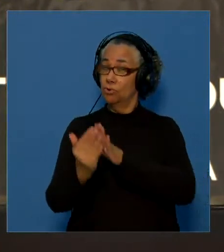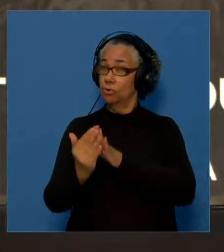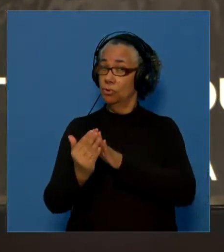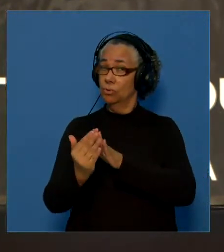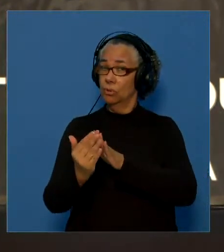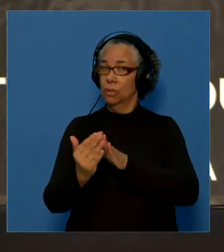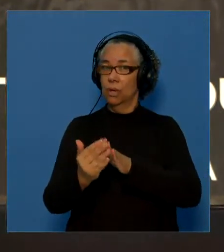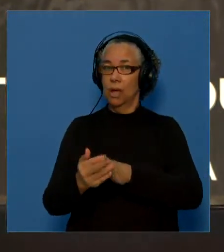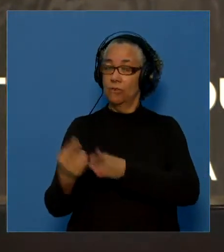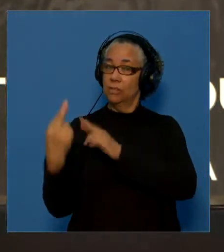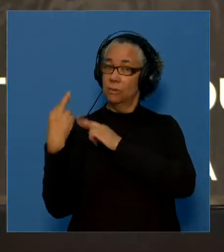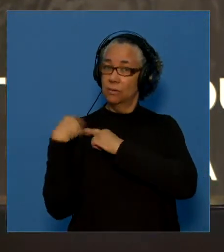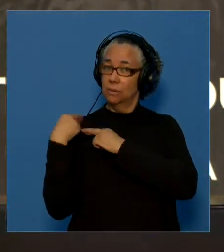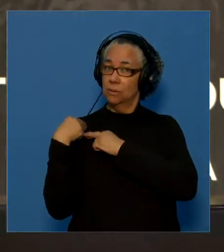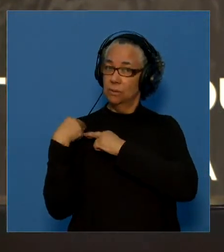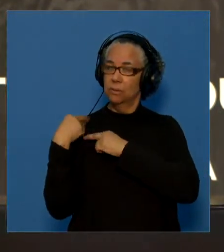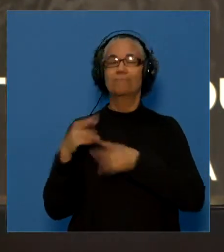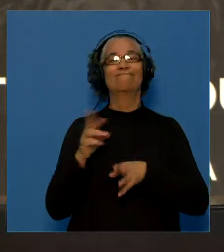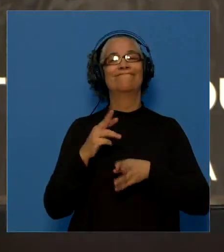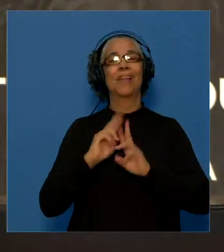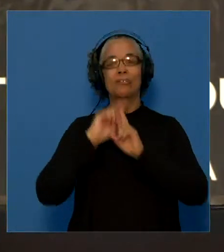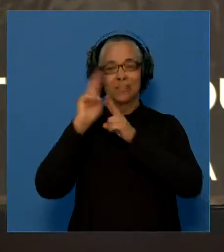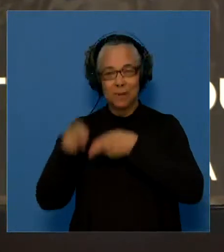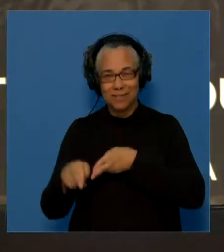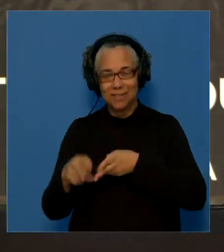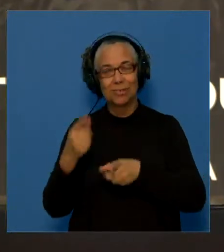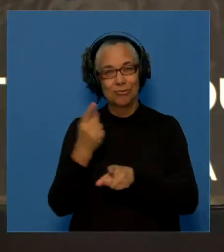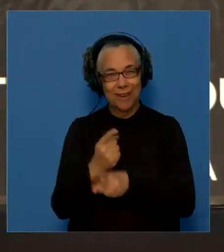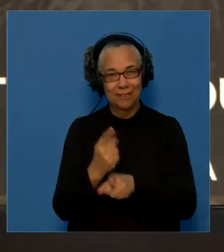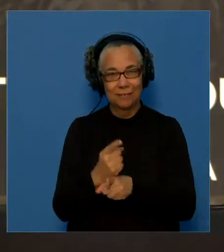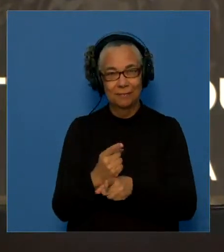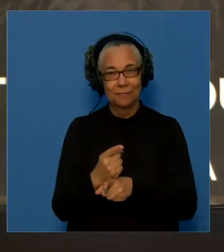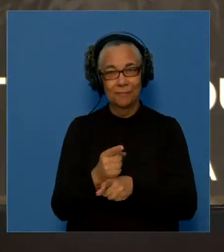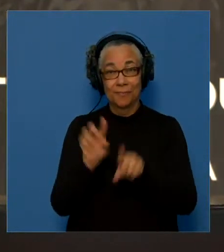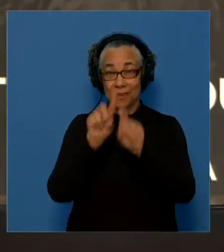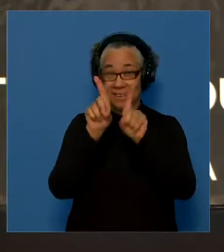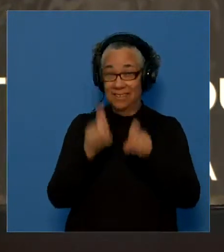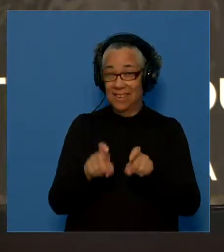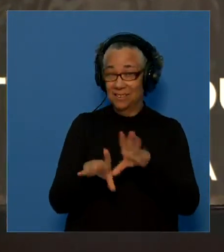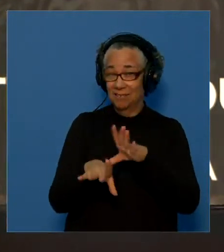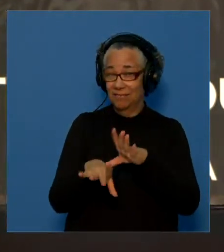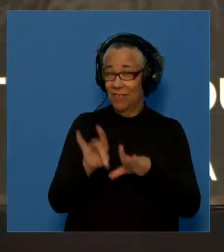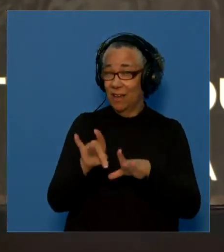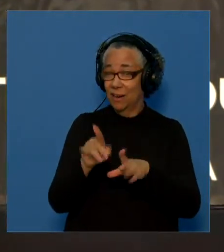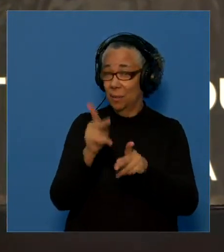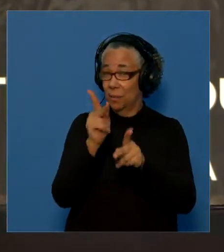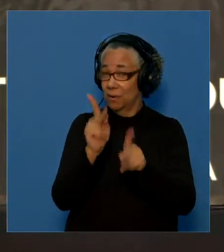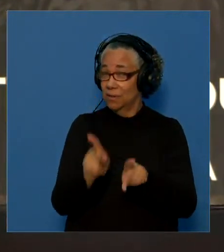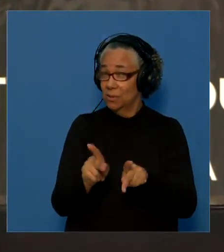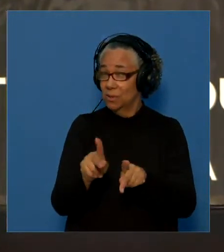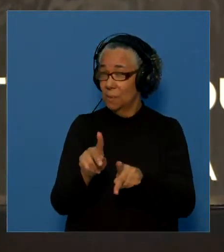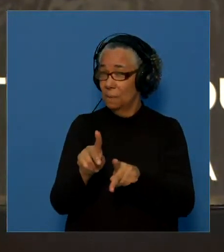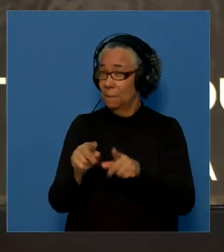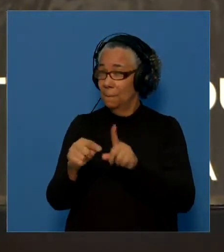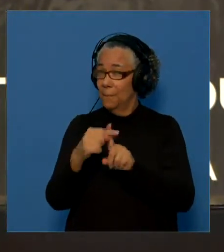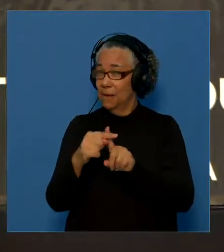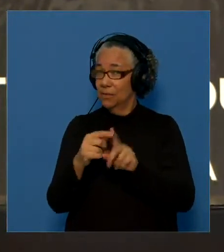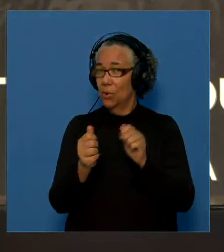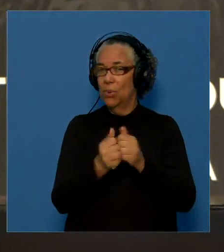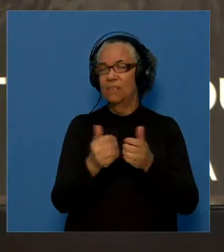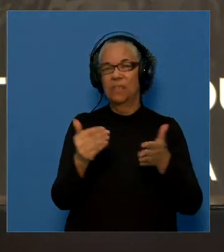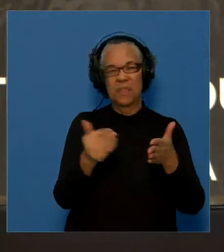appropriate and proportionate. Our tests are able to detect someone who may be positive with the new